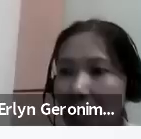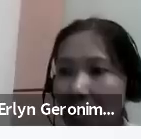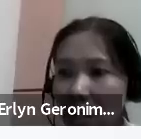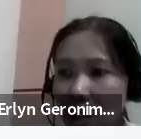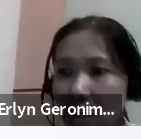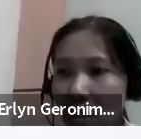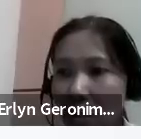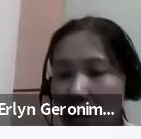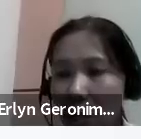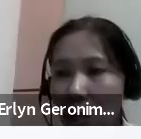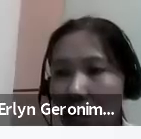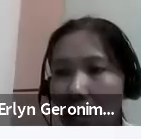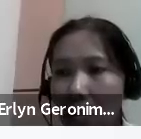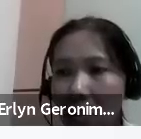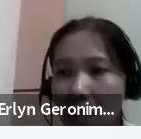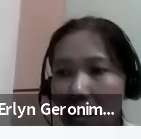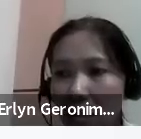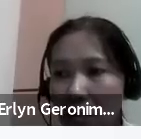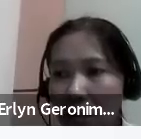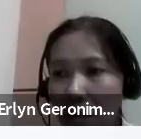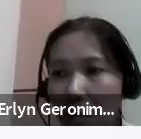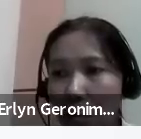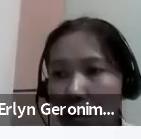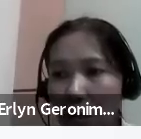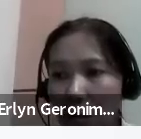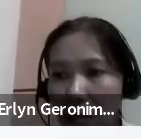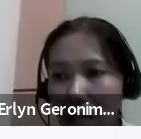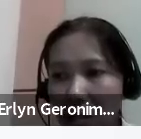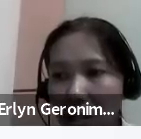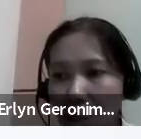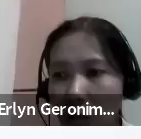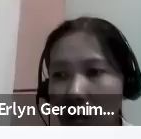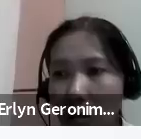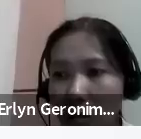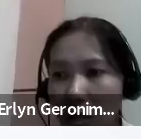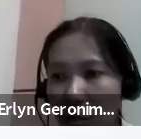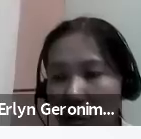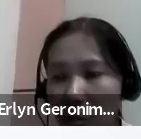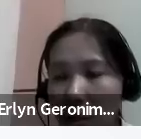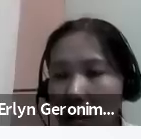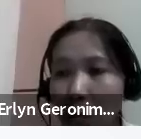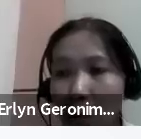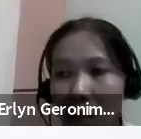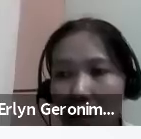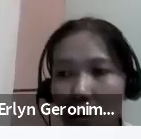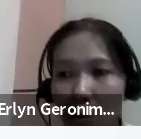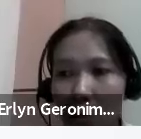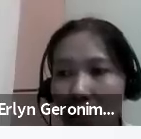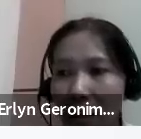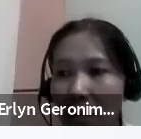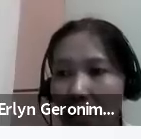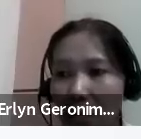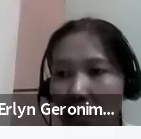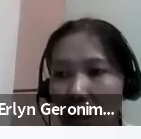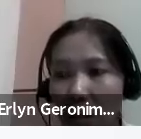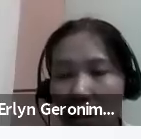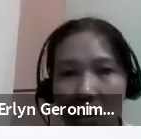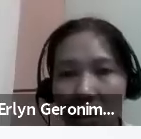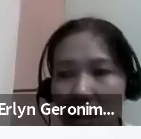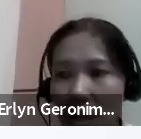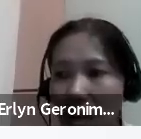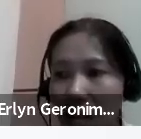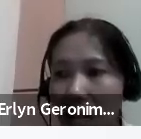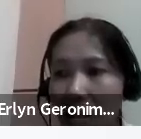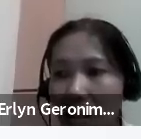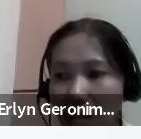The United Nations Educational, Scientific, and Cultural Organization, or UNESCO, proclaimed October 5 to be World